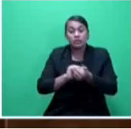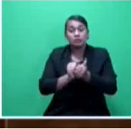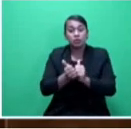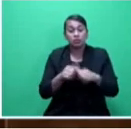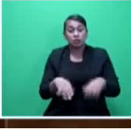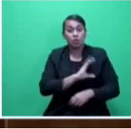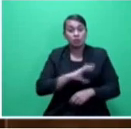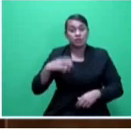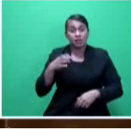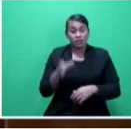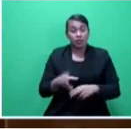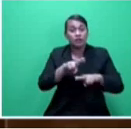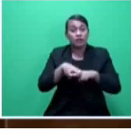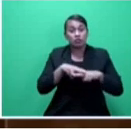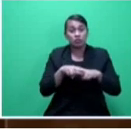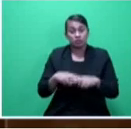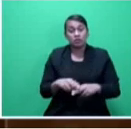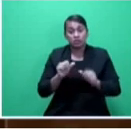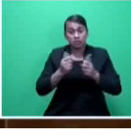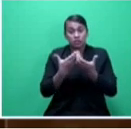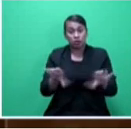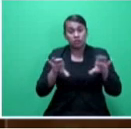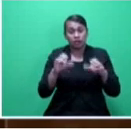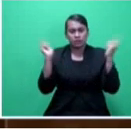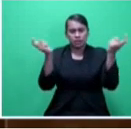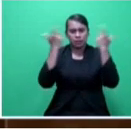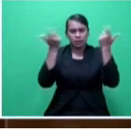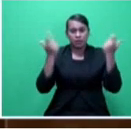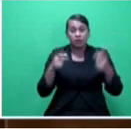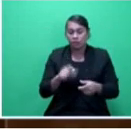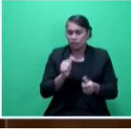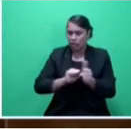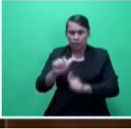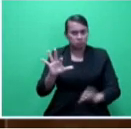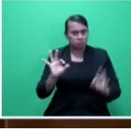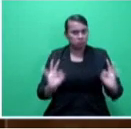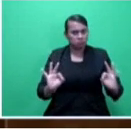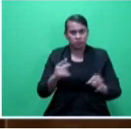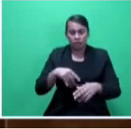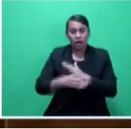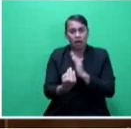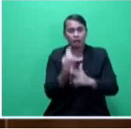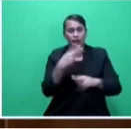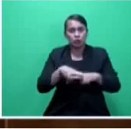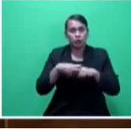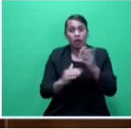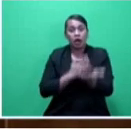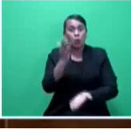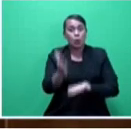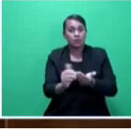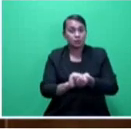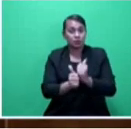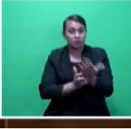Sports Council in celebrating sports excellence through the Fiji Sports Award by recognizing sportsmen, sportswomen,